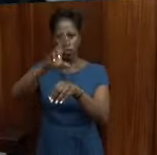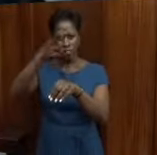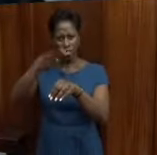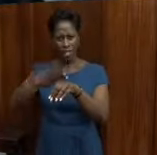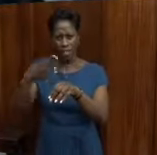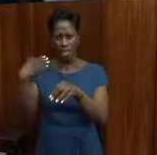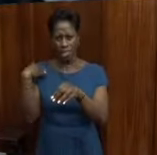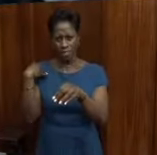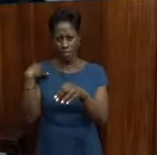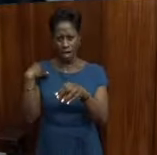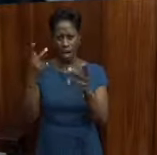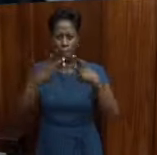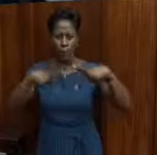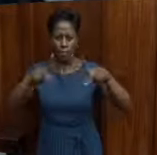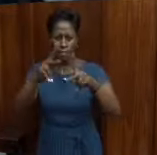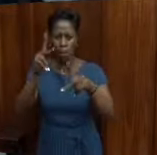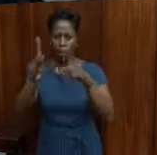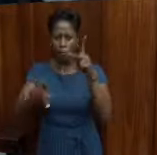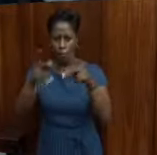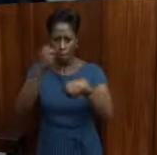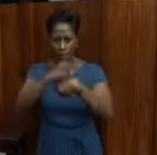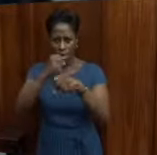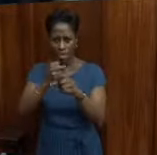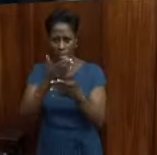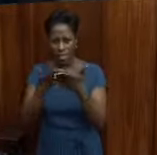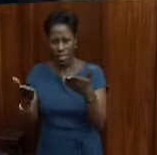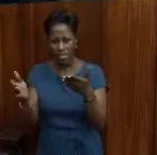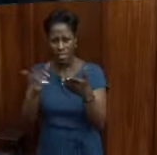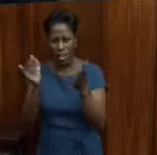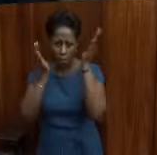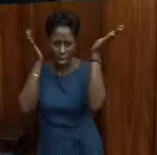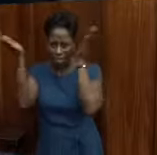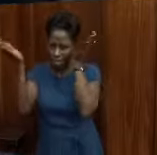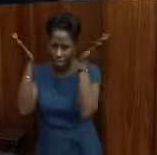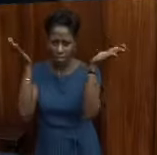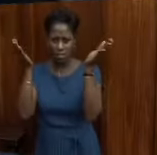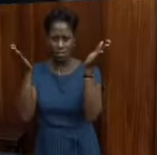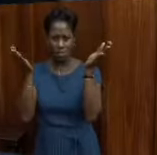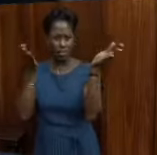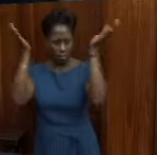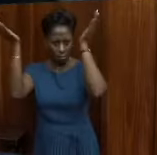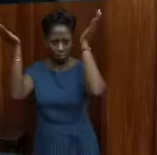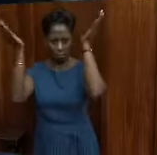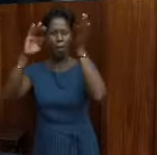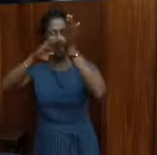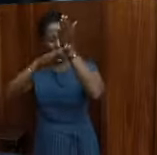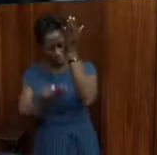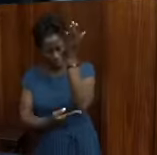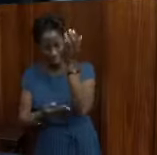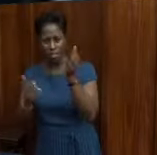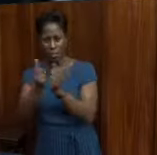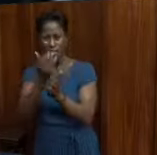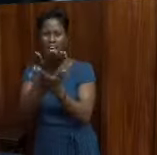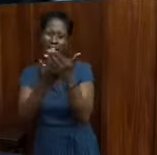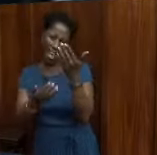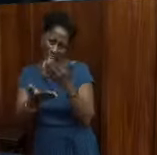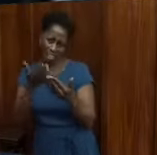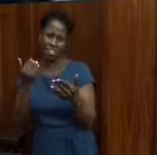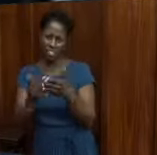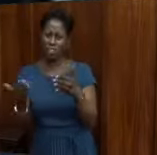an online catalog and an e-commerce platform for a major online retailer. Mr.